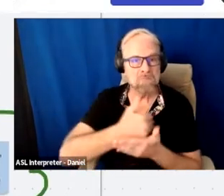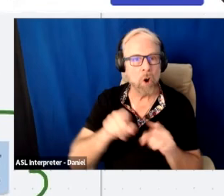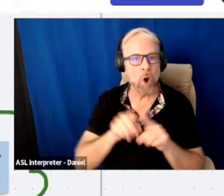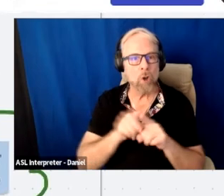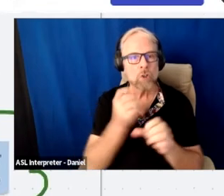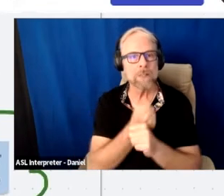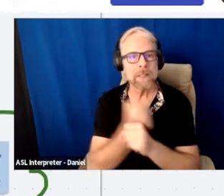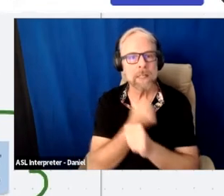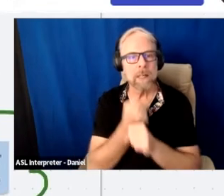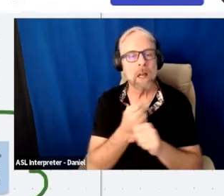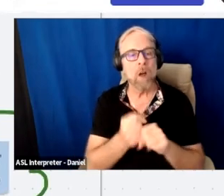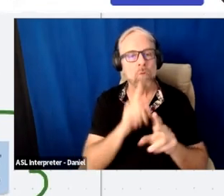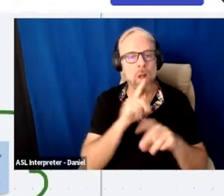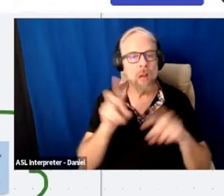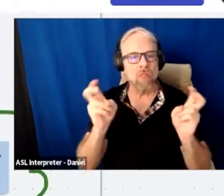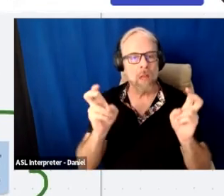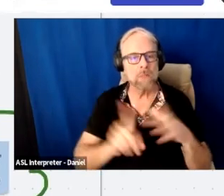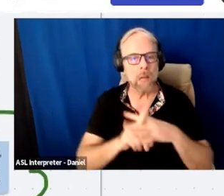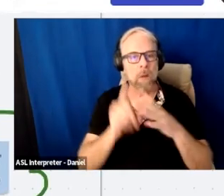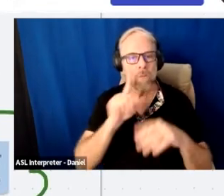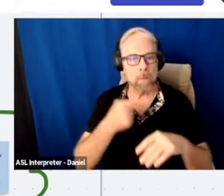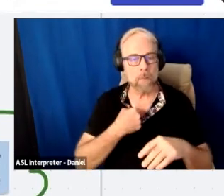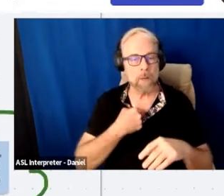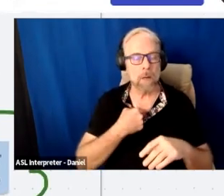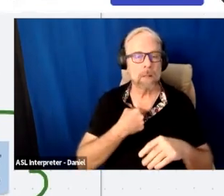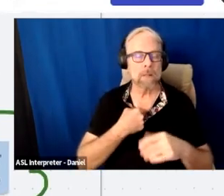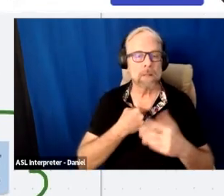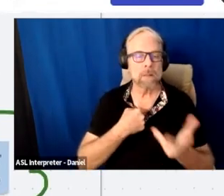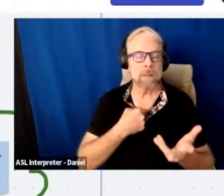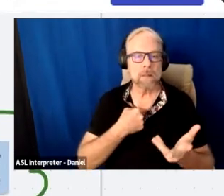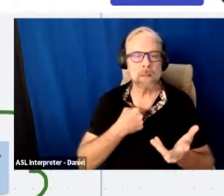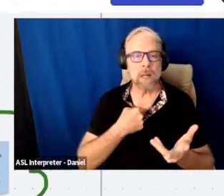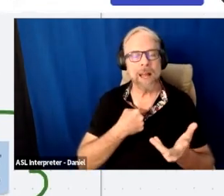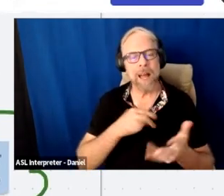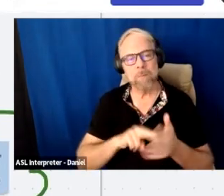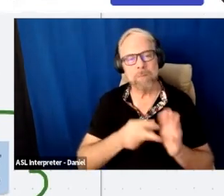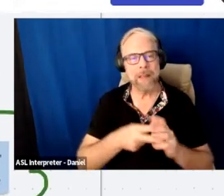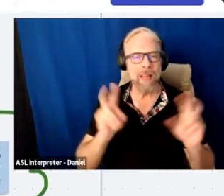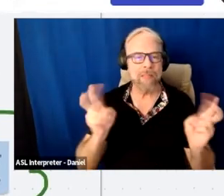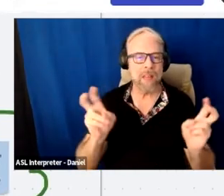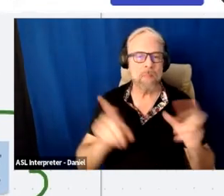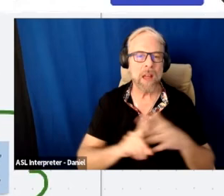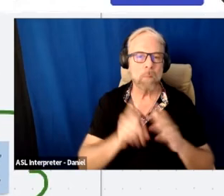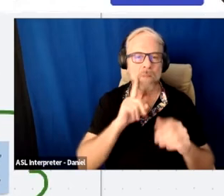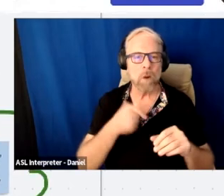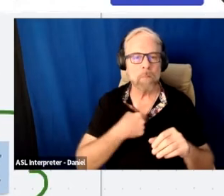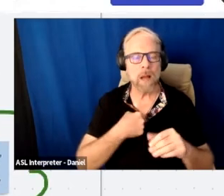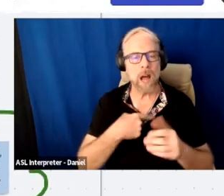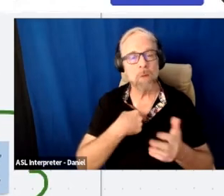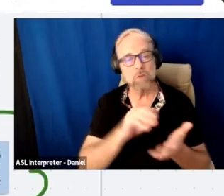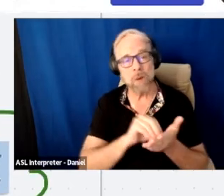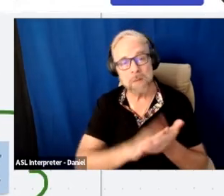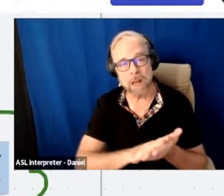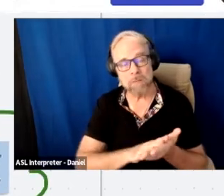Themes that came up for me included what I mean by themes that came up for me as I was writing them down